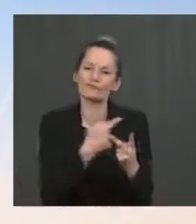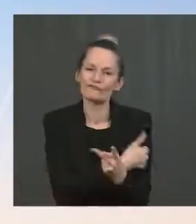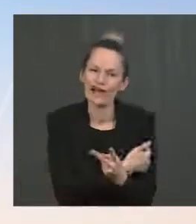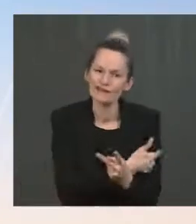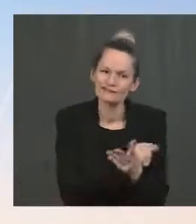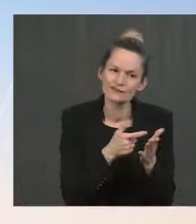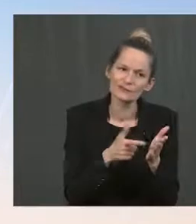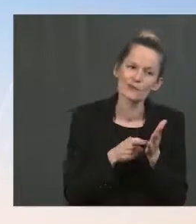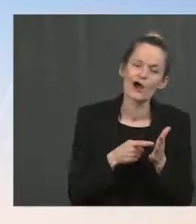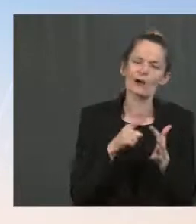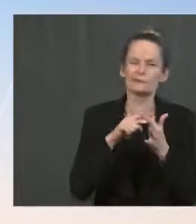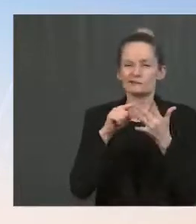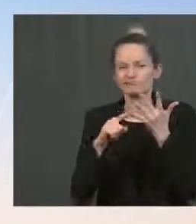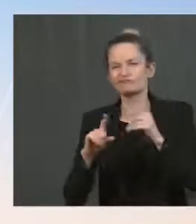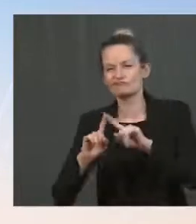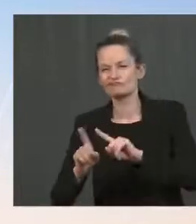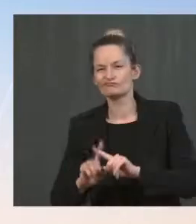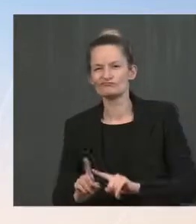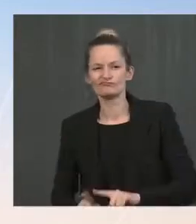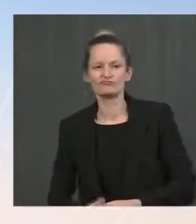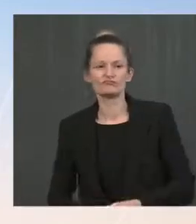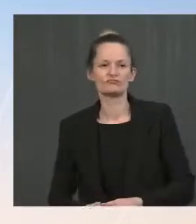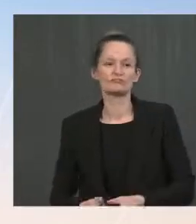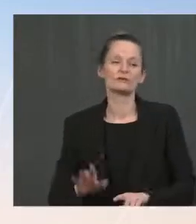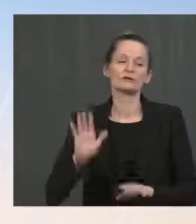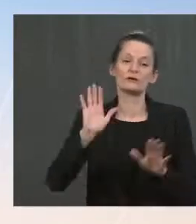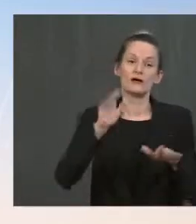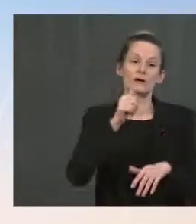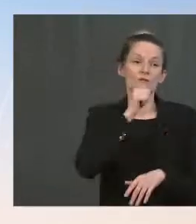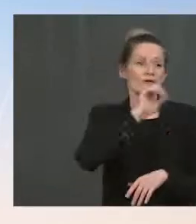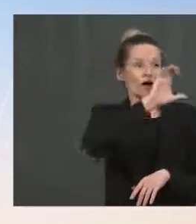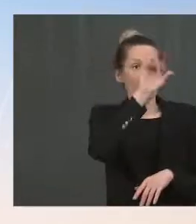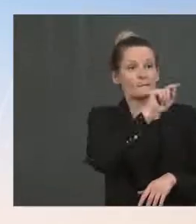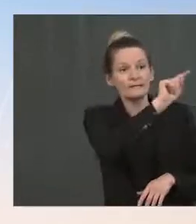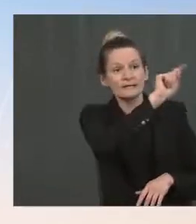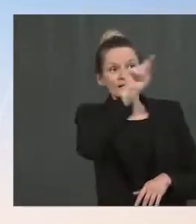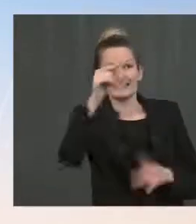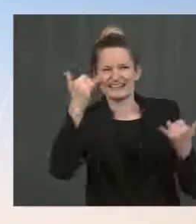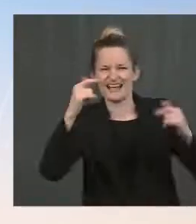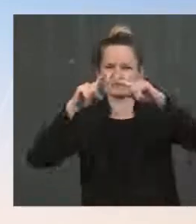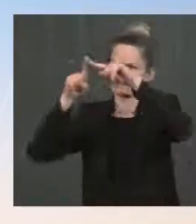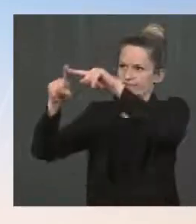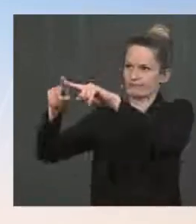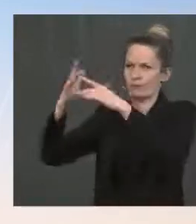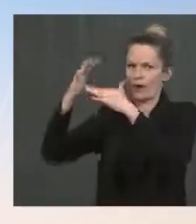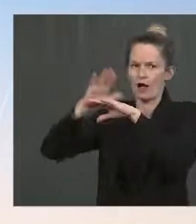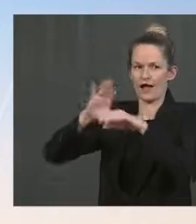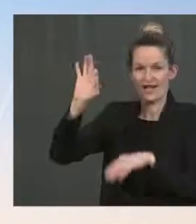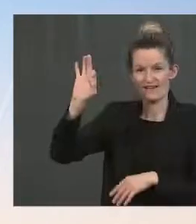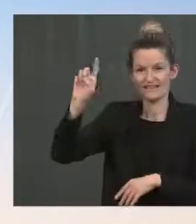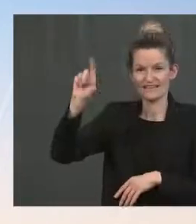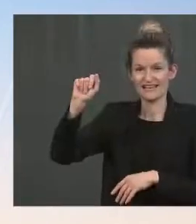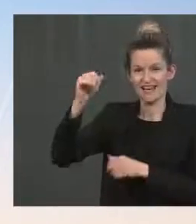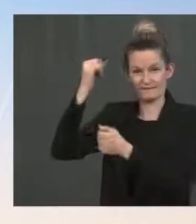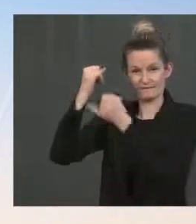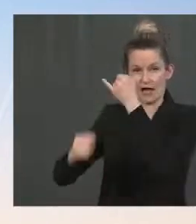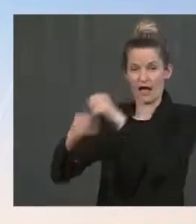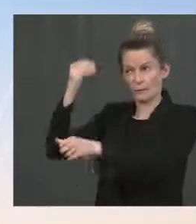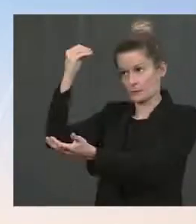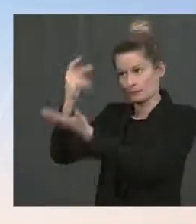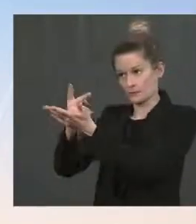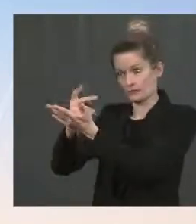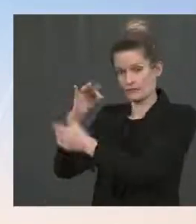companies out there that were waiting for final approval by the FDA. There also were some companies that wanted a period of time